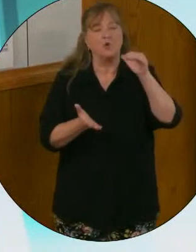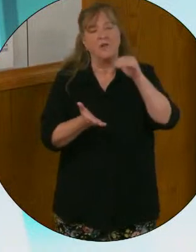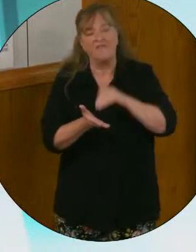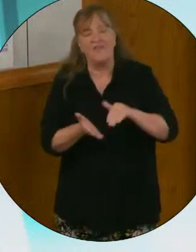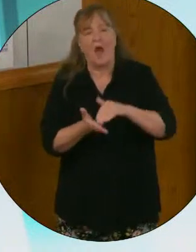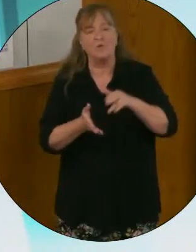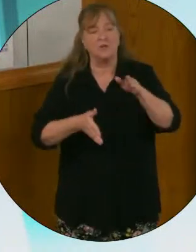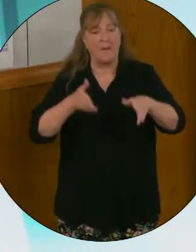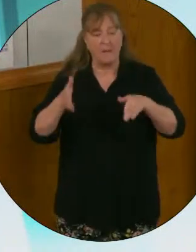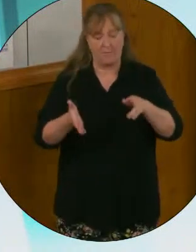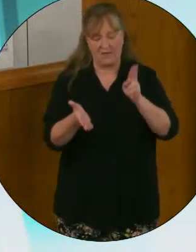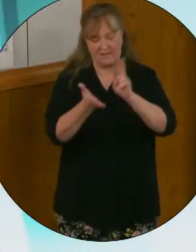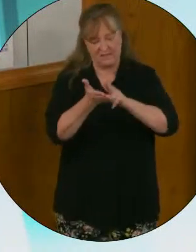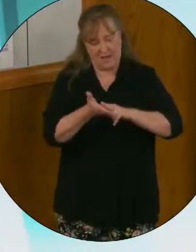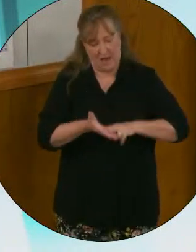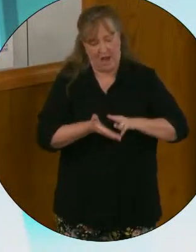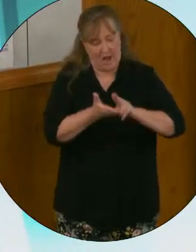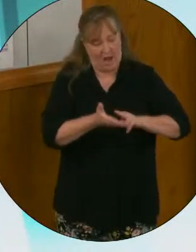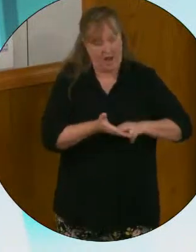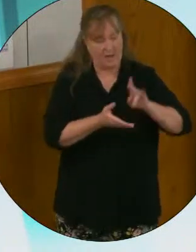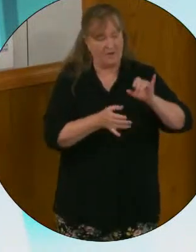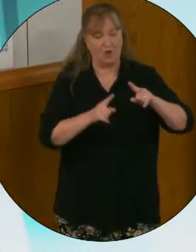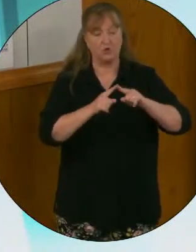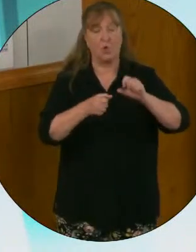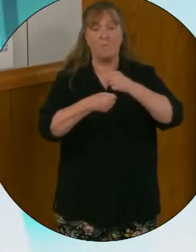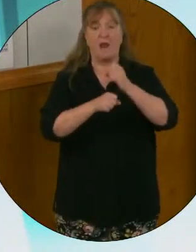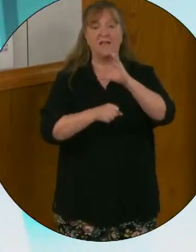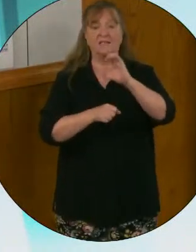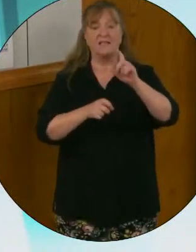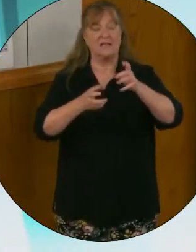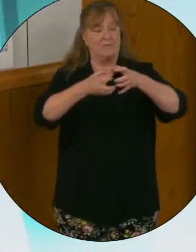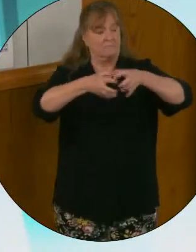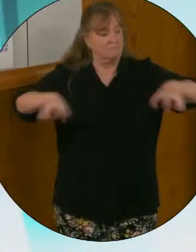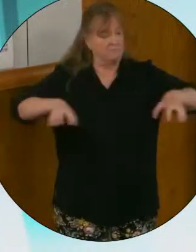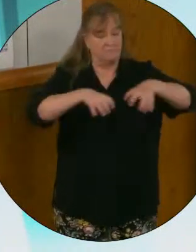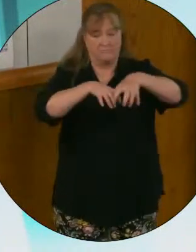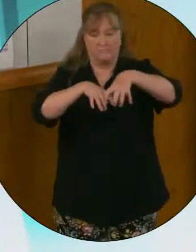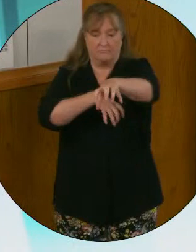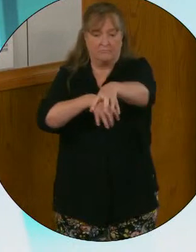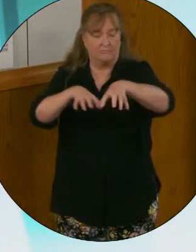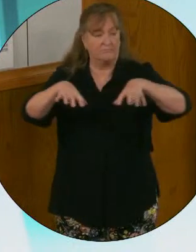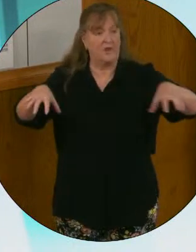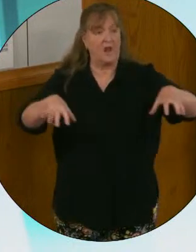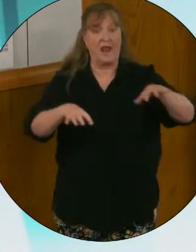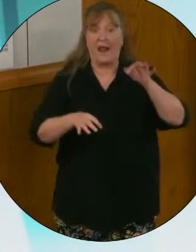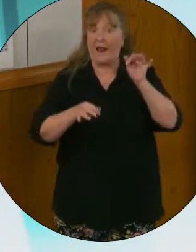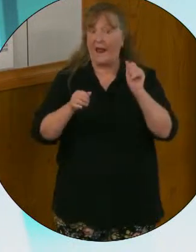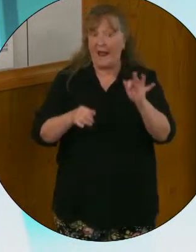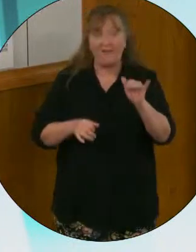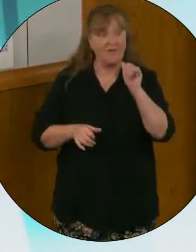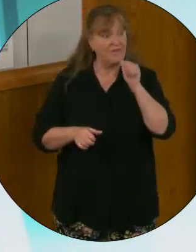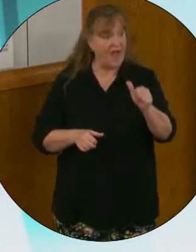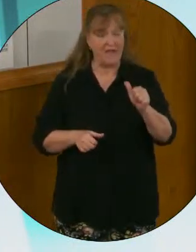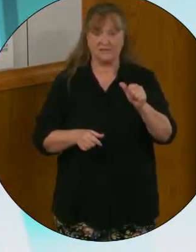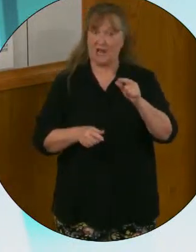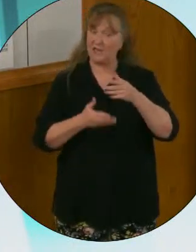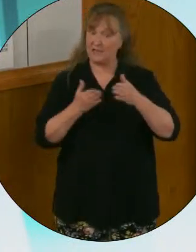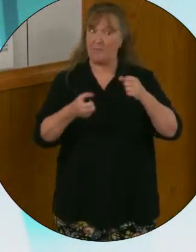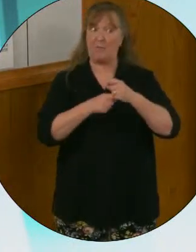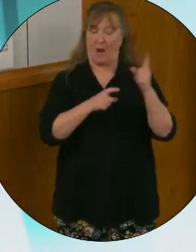people signed a petition to break up CCSD. And if that is not a fresh